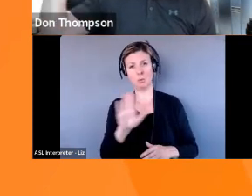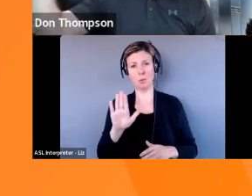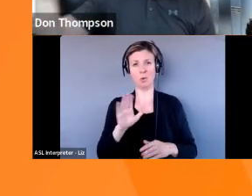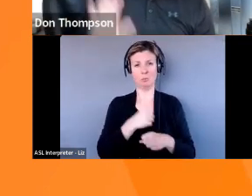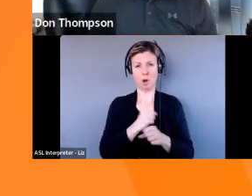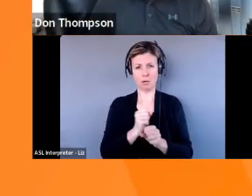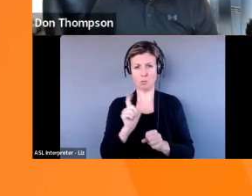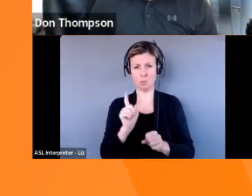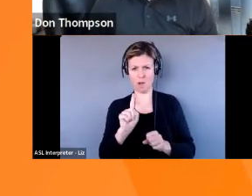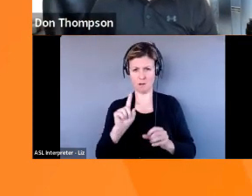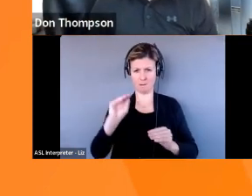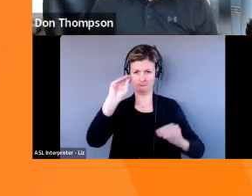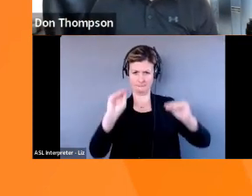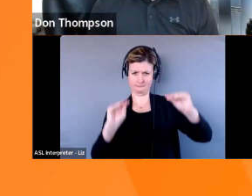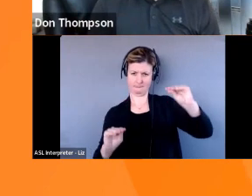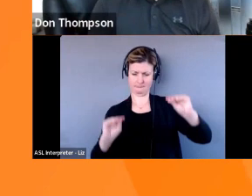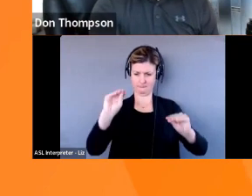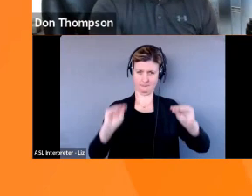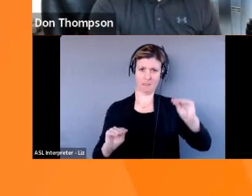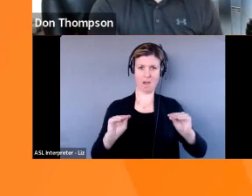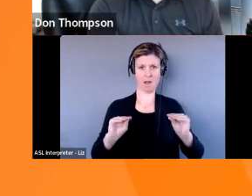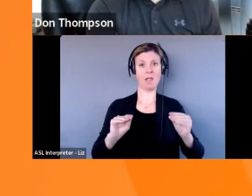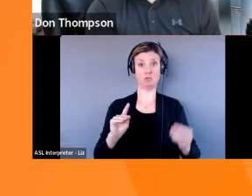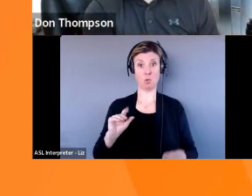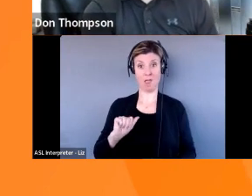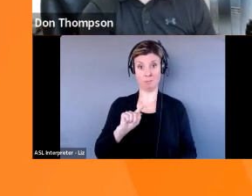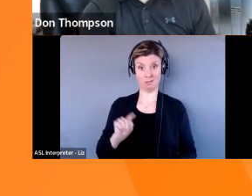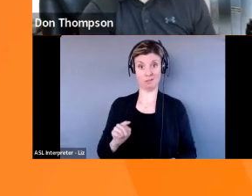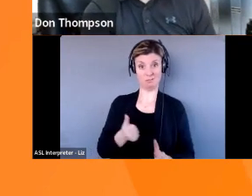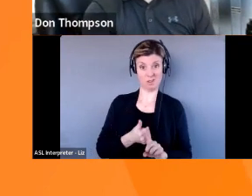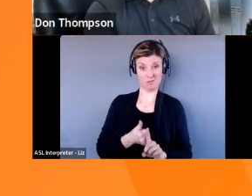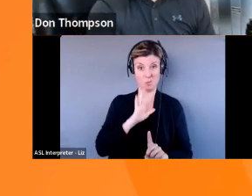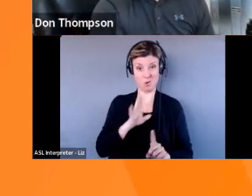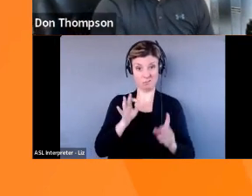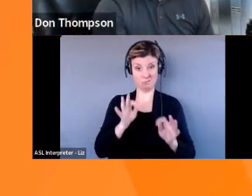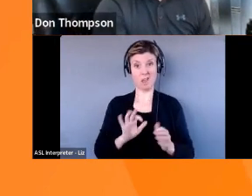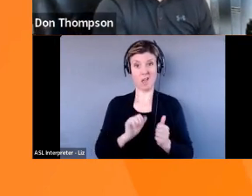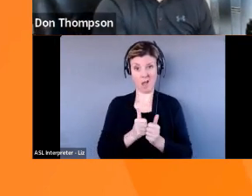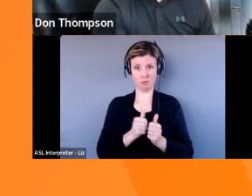section Amazon's going to put you into. Okay, just like any retail location.